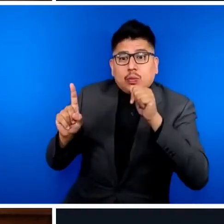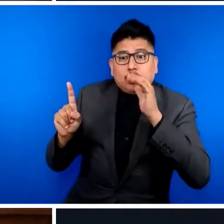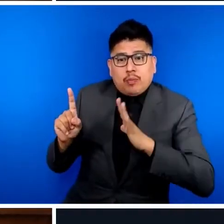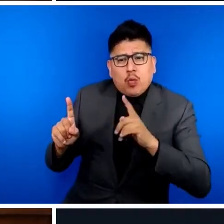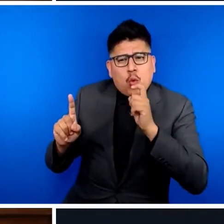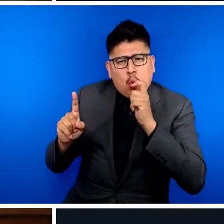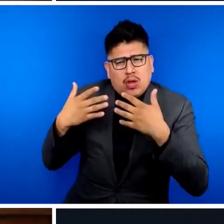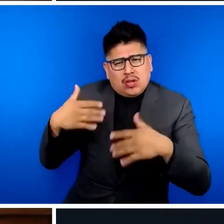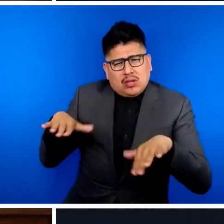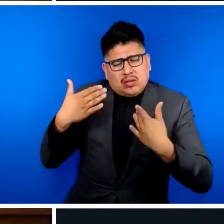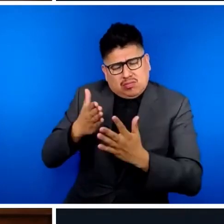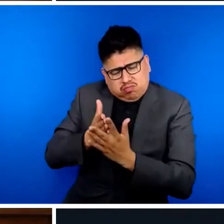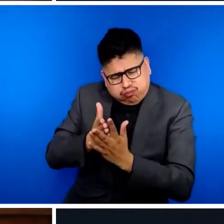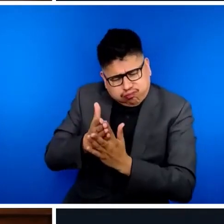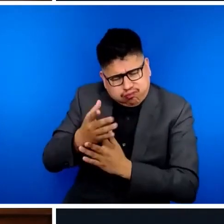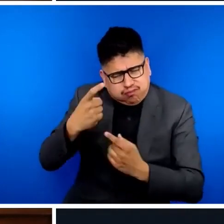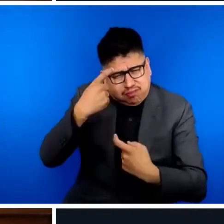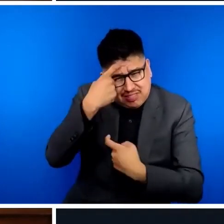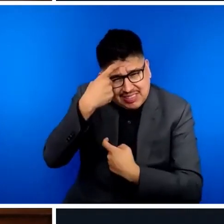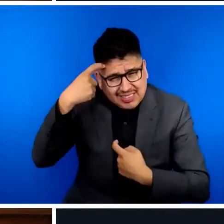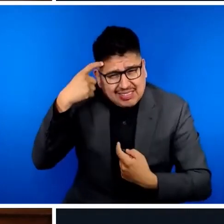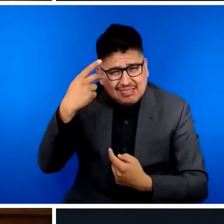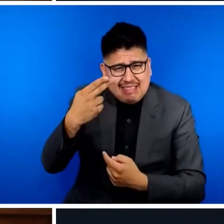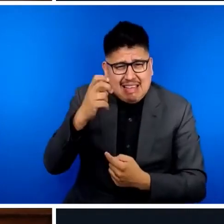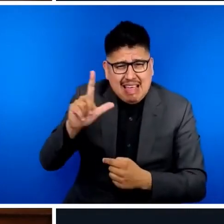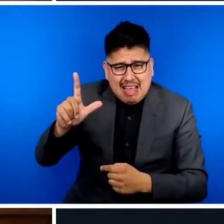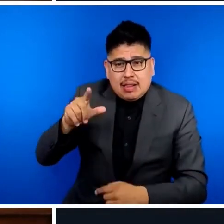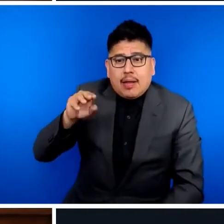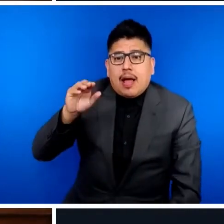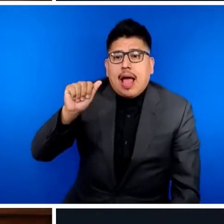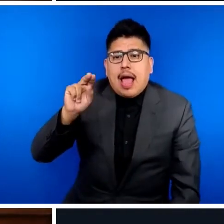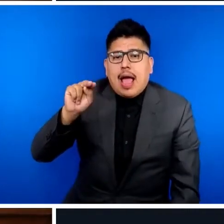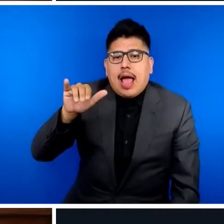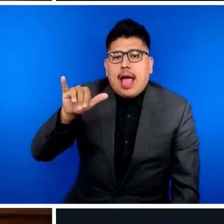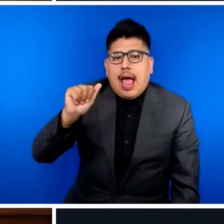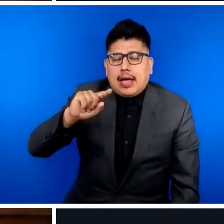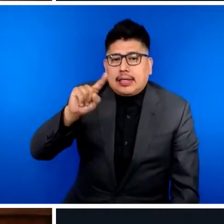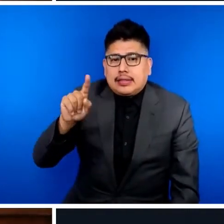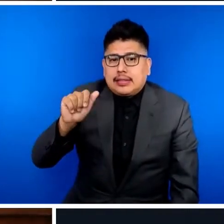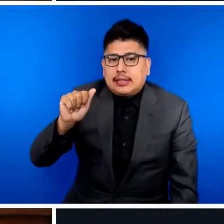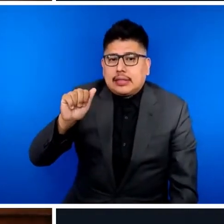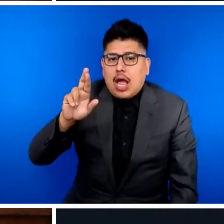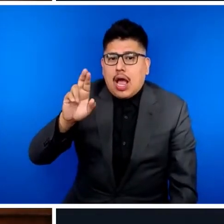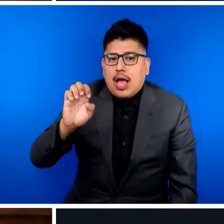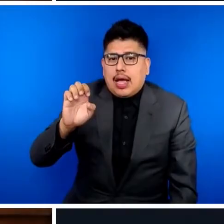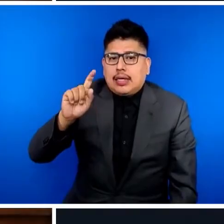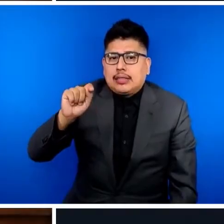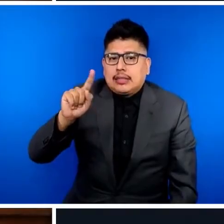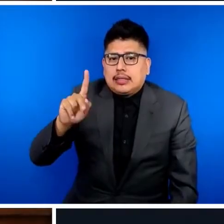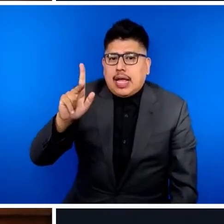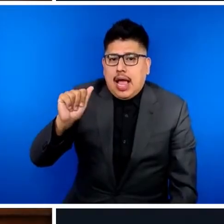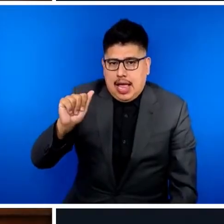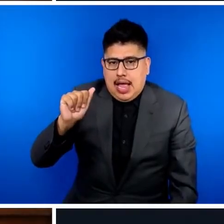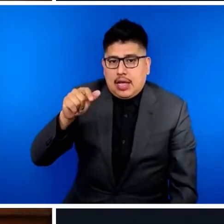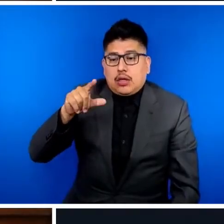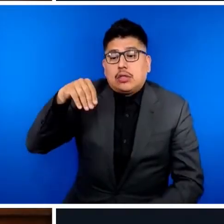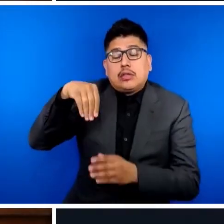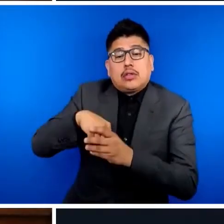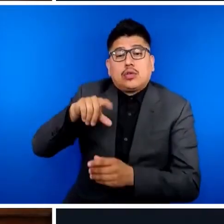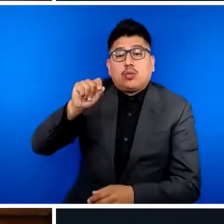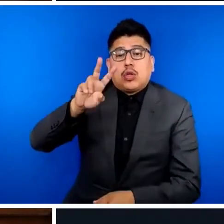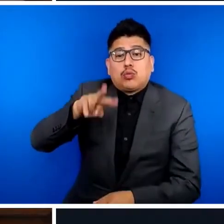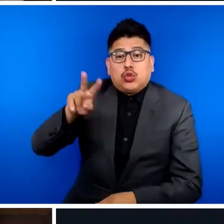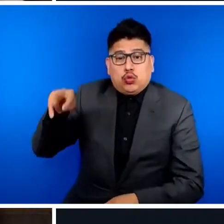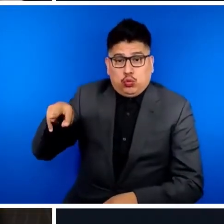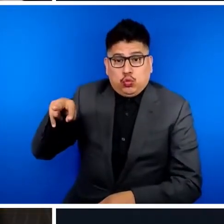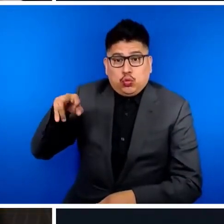Anya Zaretska. In 2022, she and her beautiful daughter, so beautiful, what a beautiful young woman,